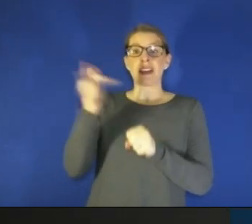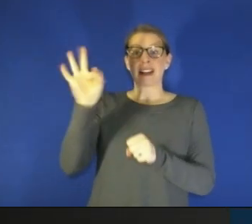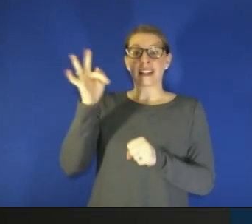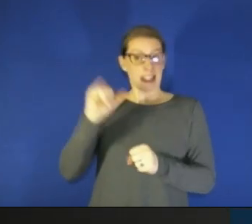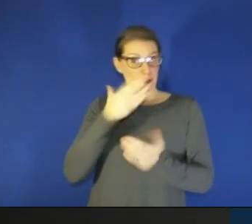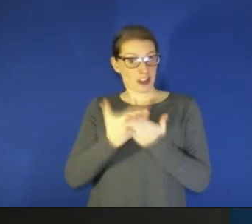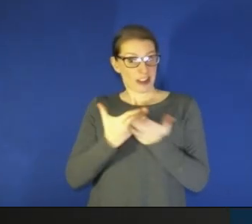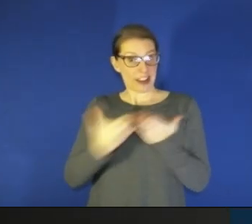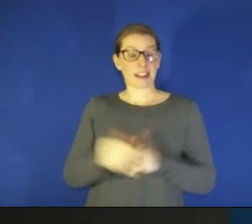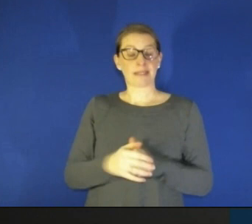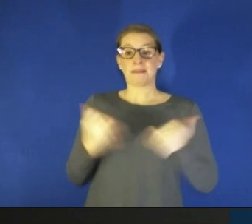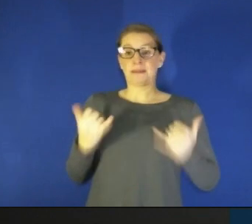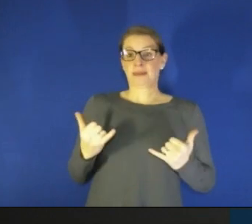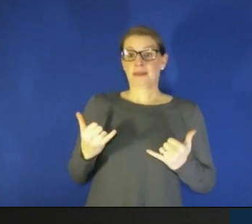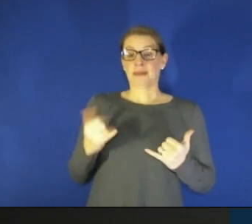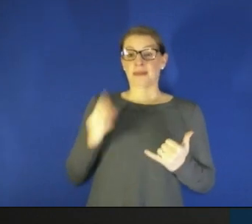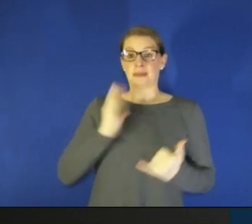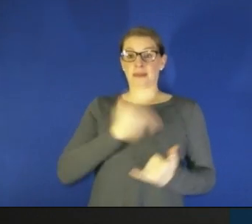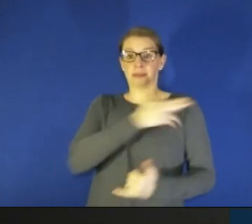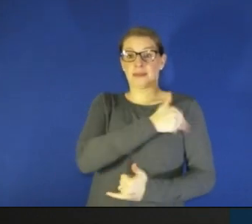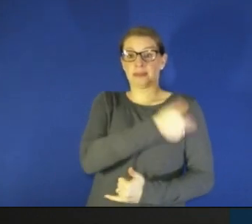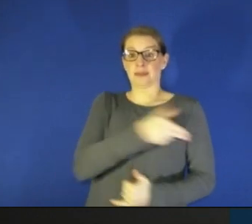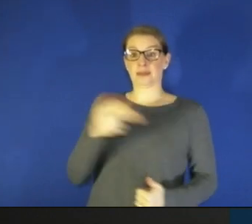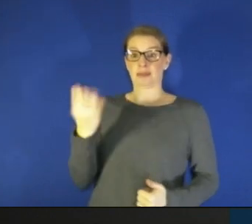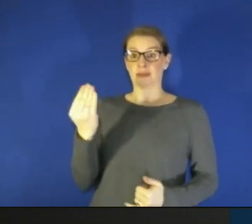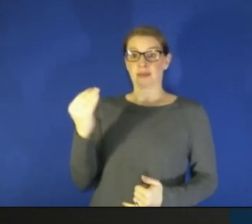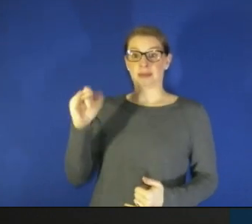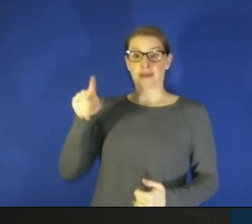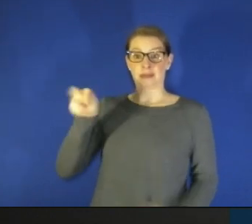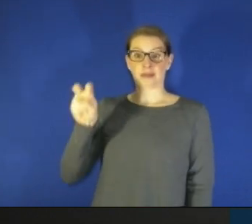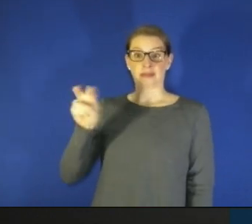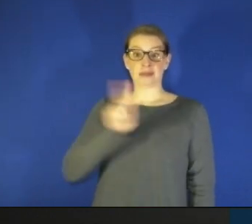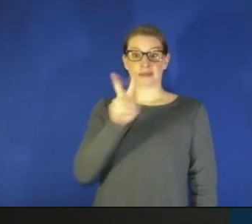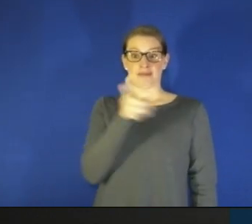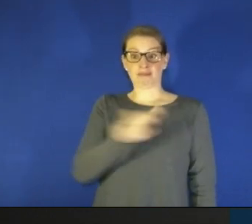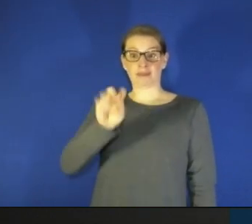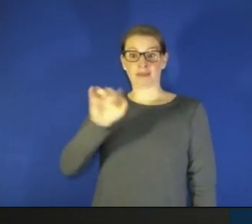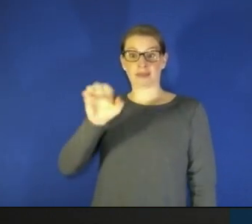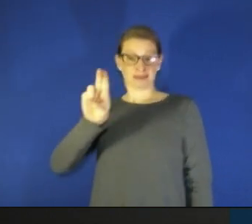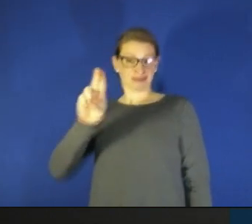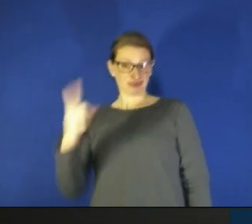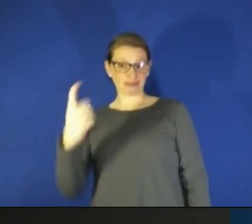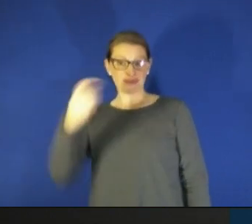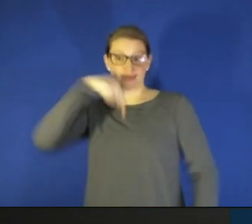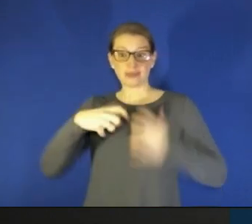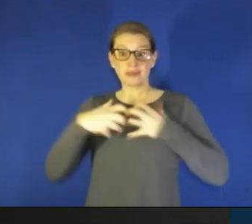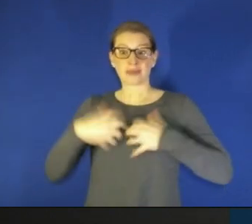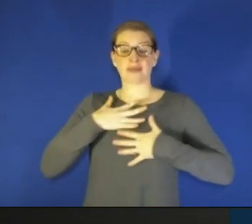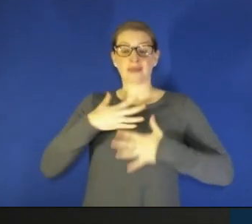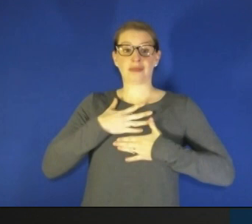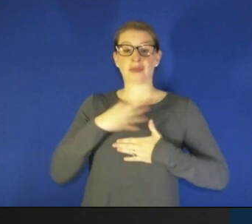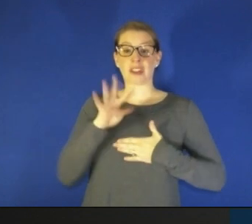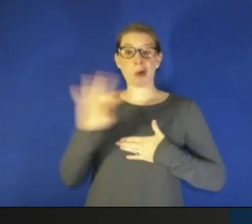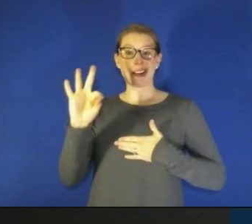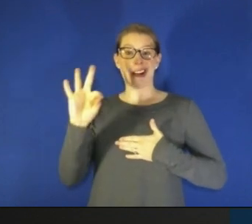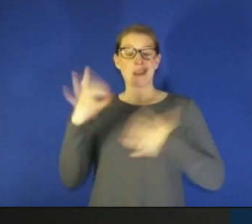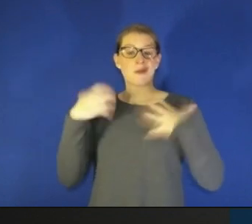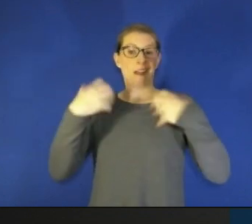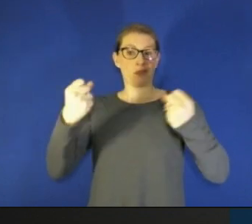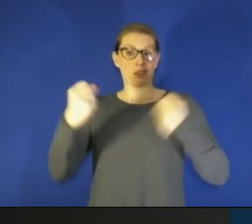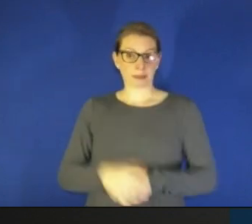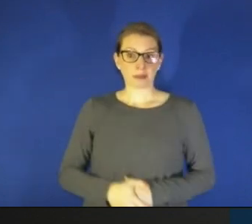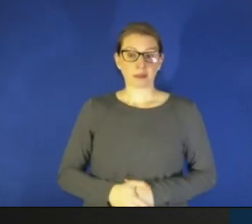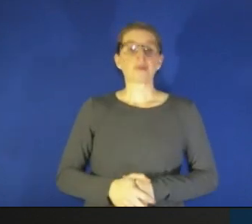in our hospital, we have 14 active infections with 2 in the ICU, 1 on the ventilator. 49 in that recovery period.